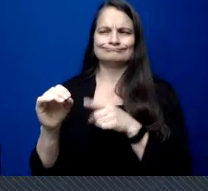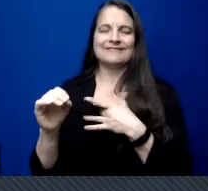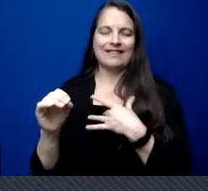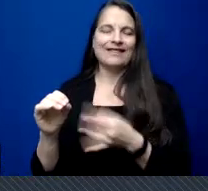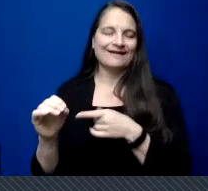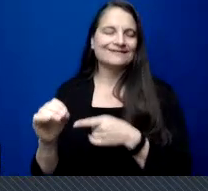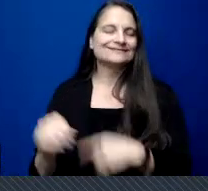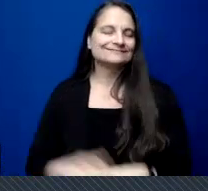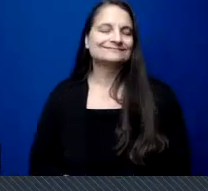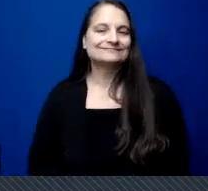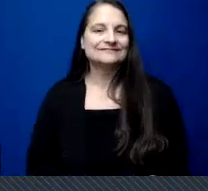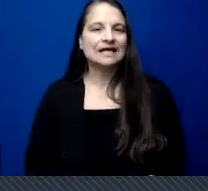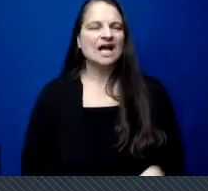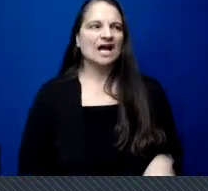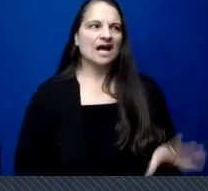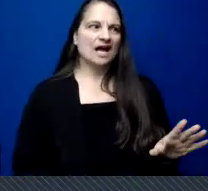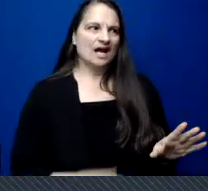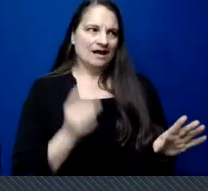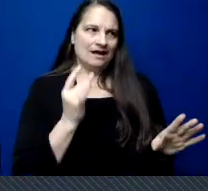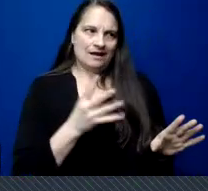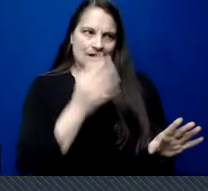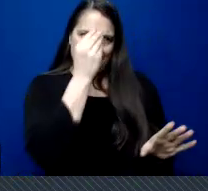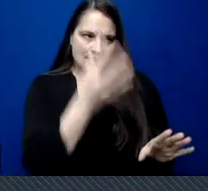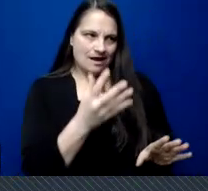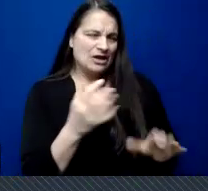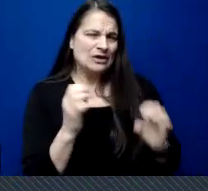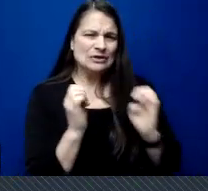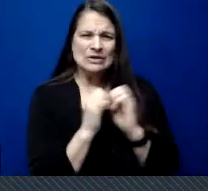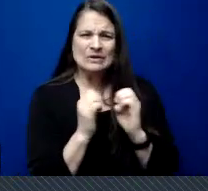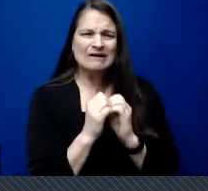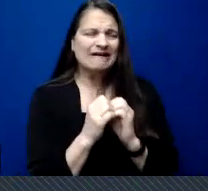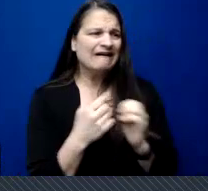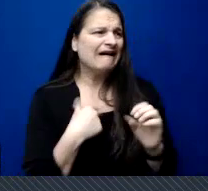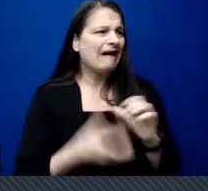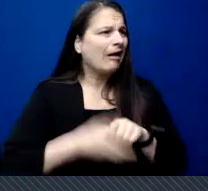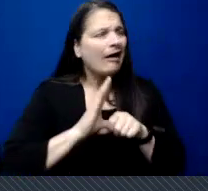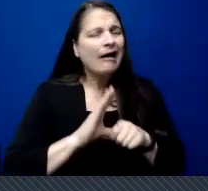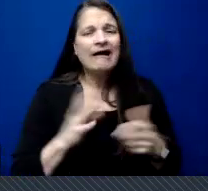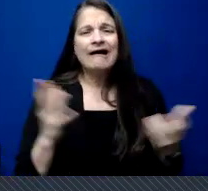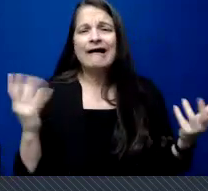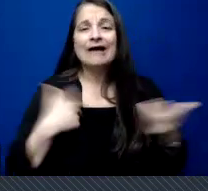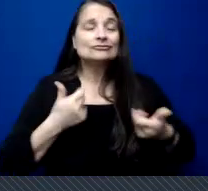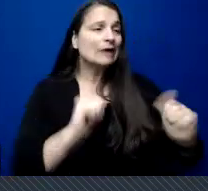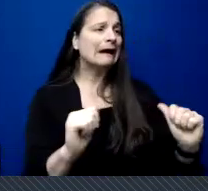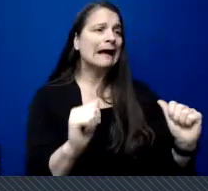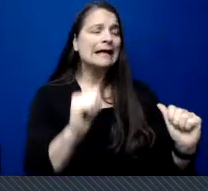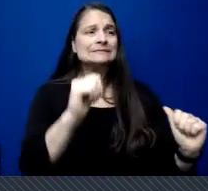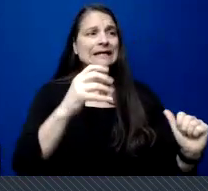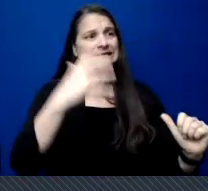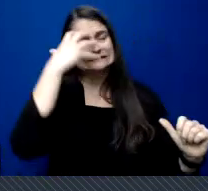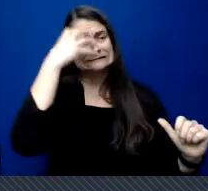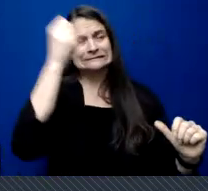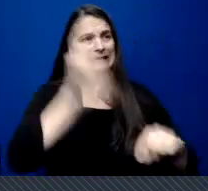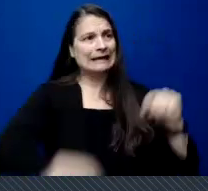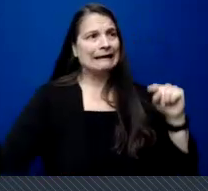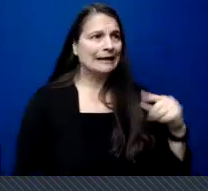I have something terrible to admit. I still don't know how to play euchre. I've tried. I can't retain the information. Oh,